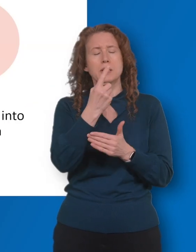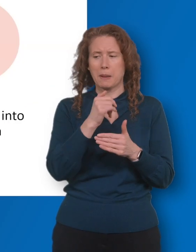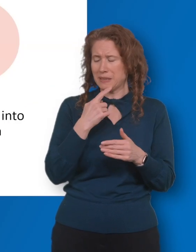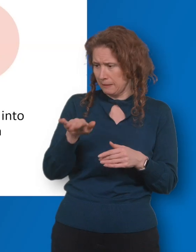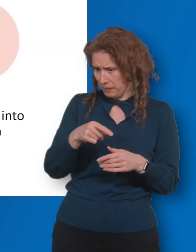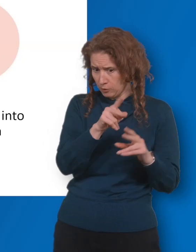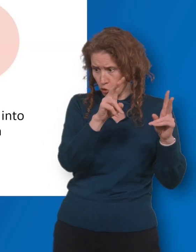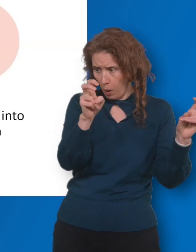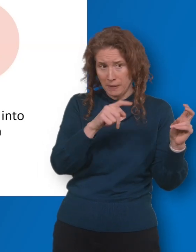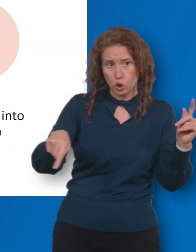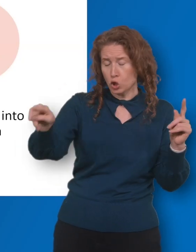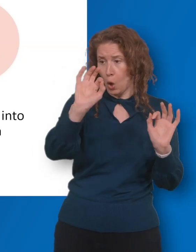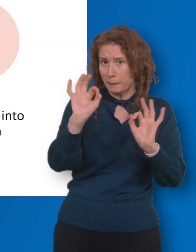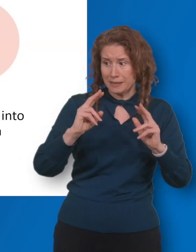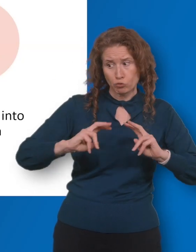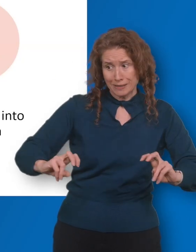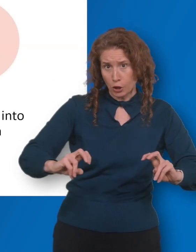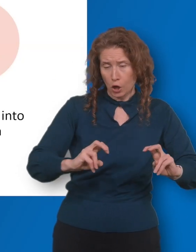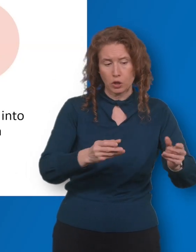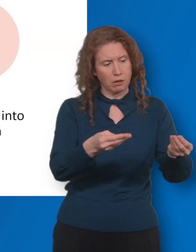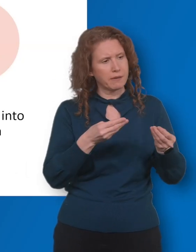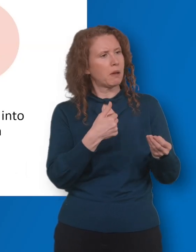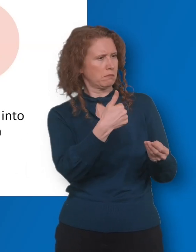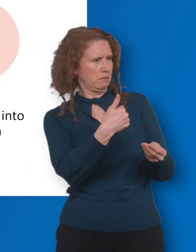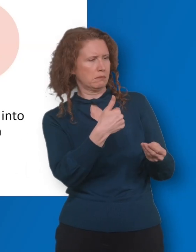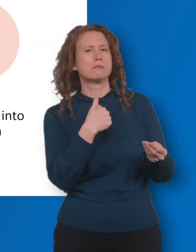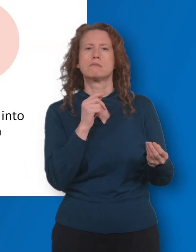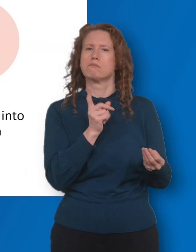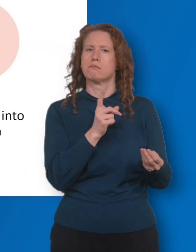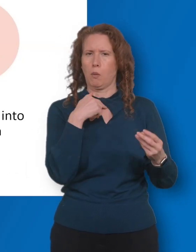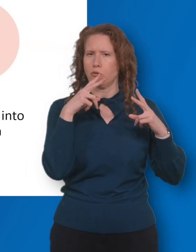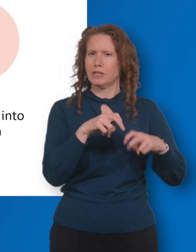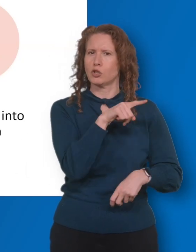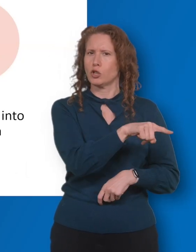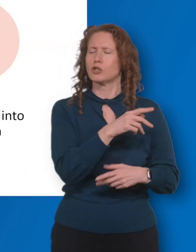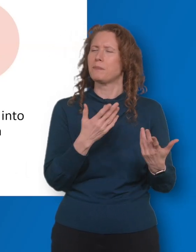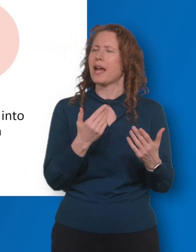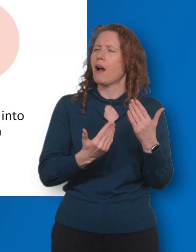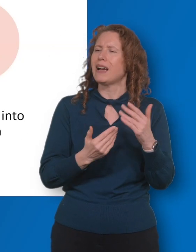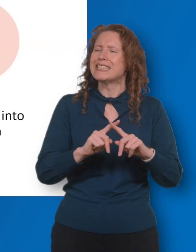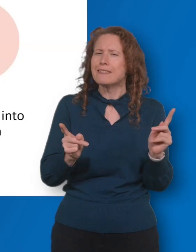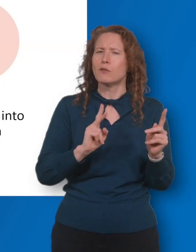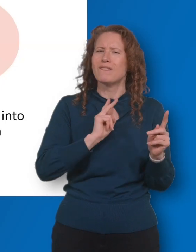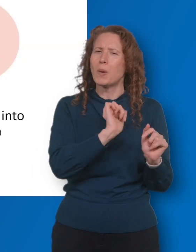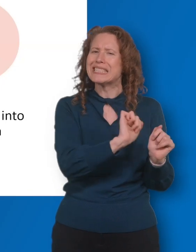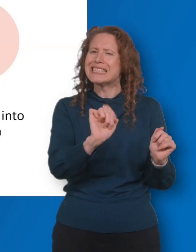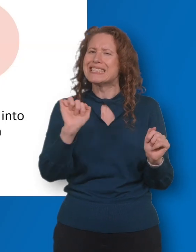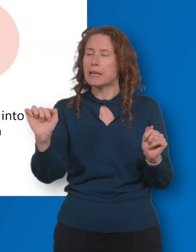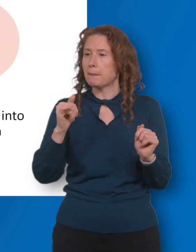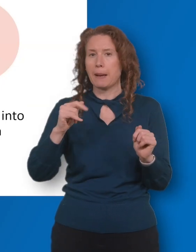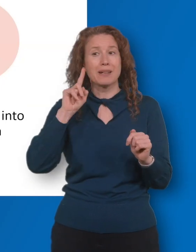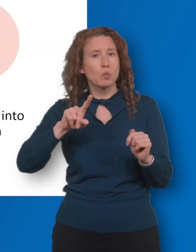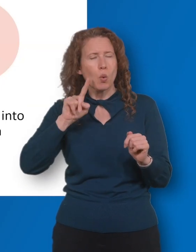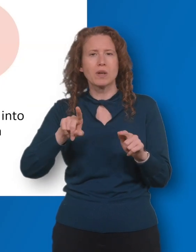that nobody yet is potentially looking at. Voices that are not being heard, for instance, such as tickers